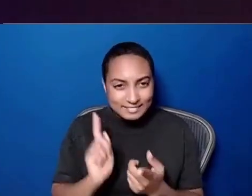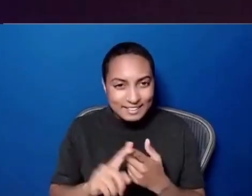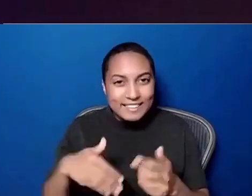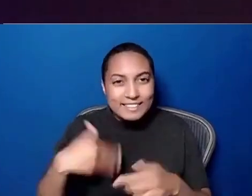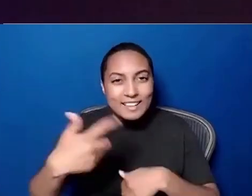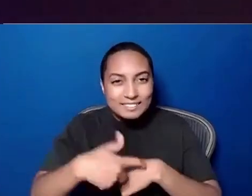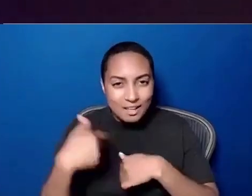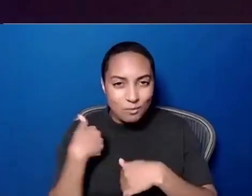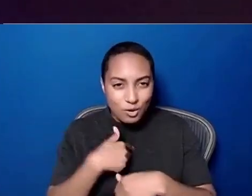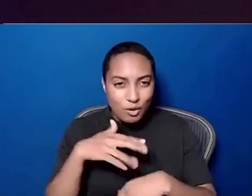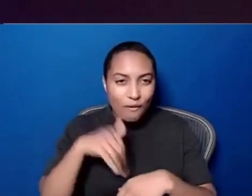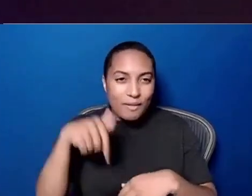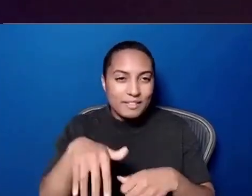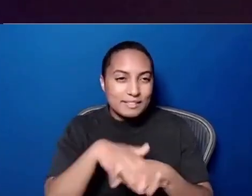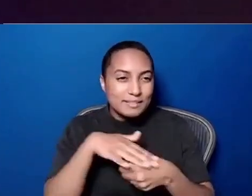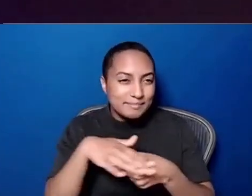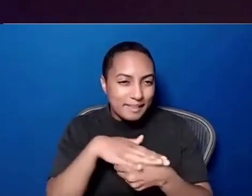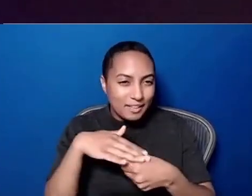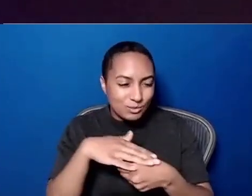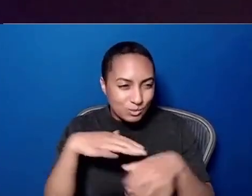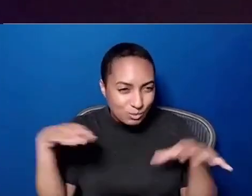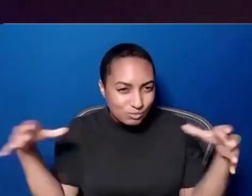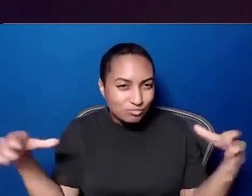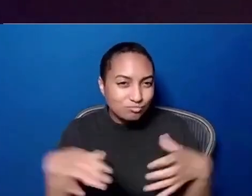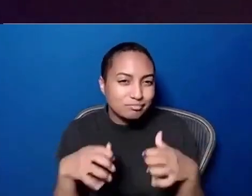be more ourselves.